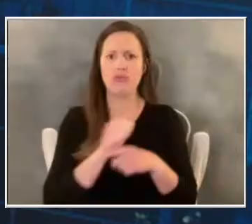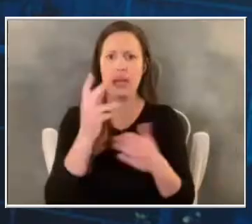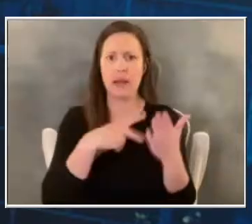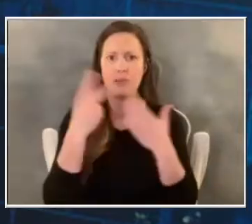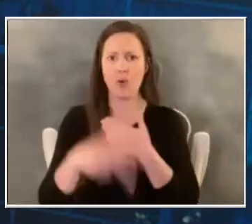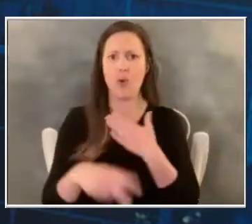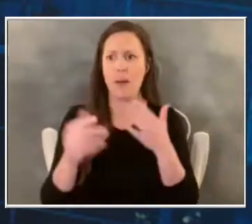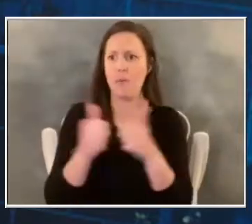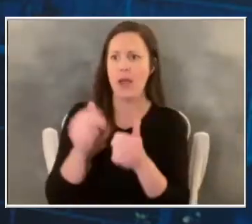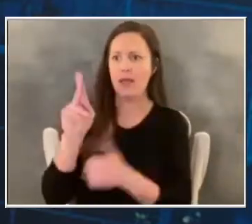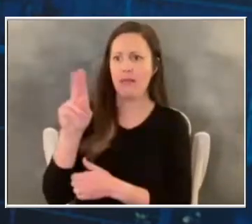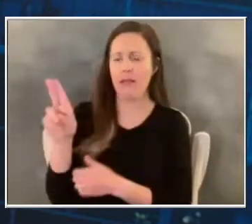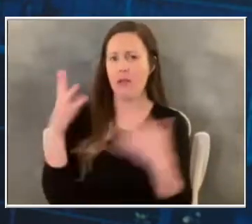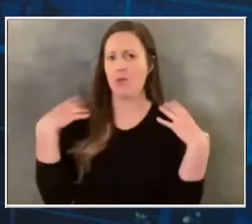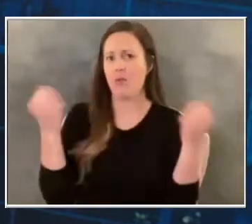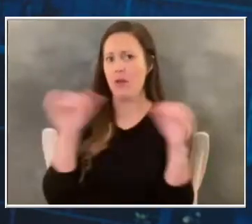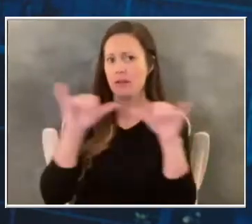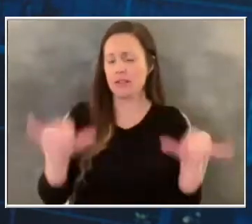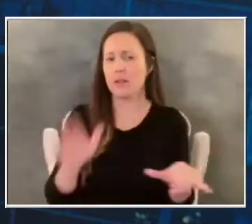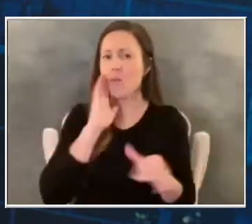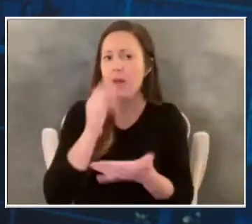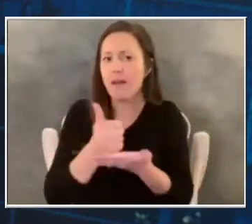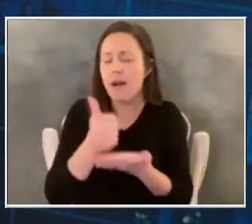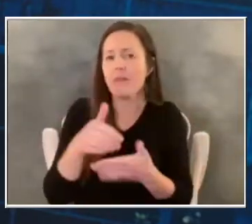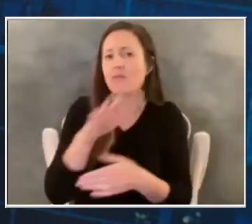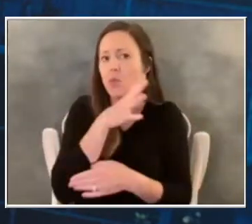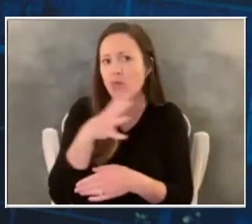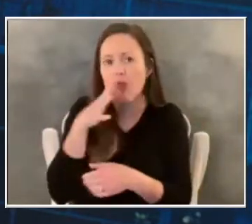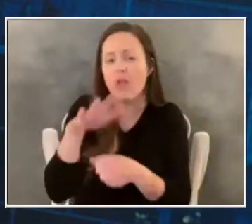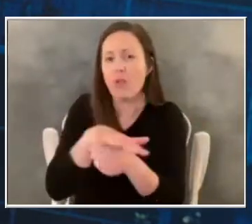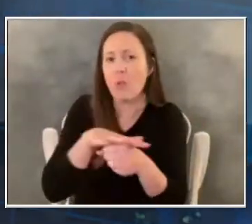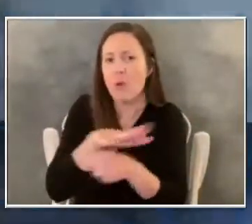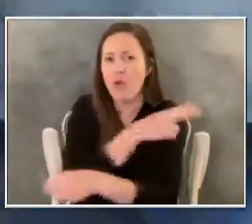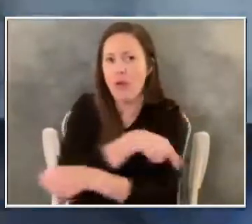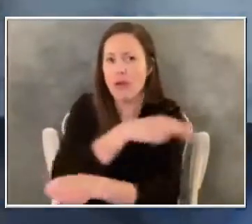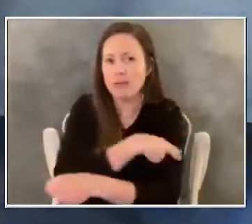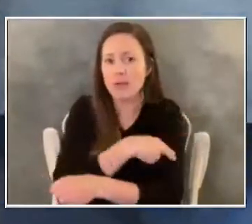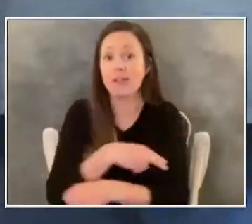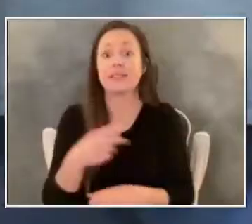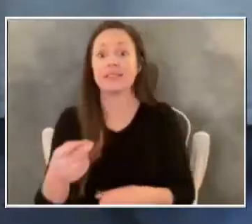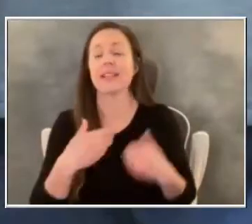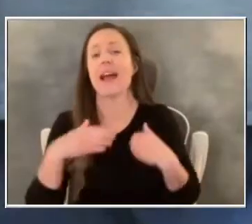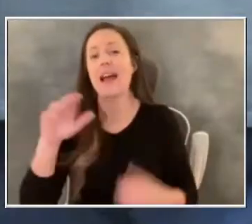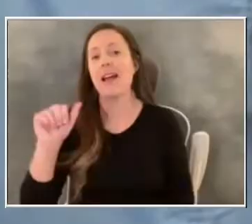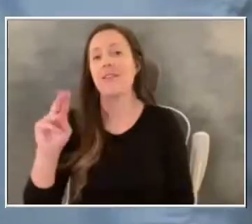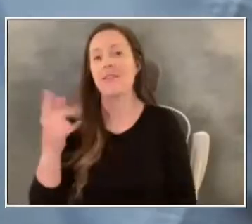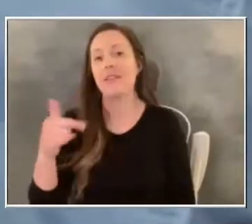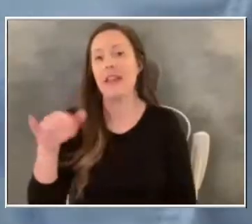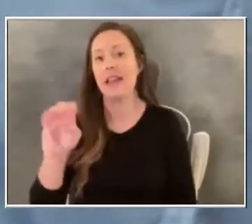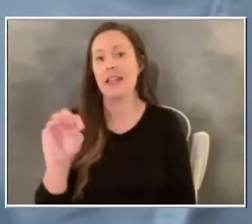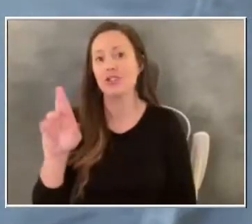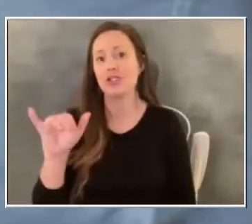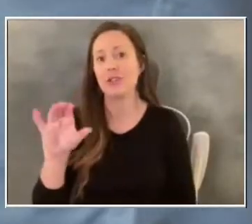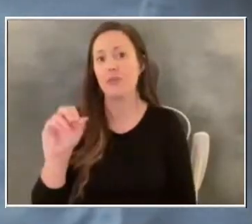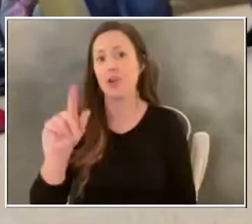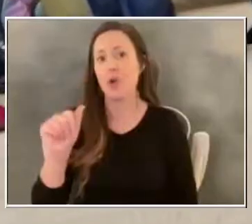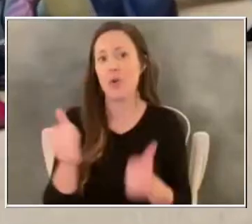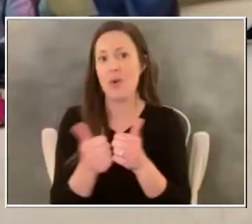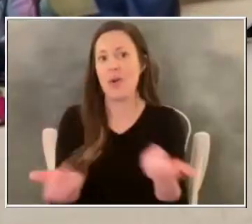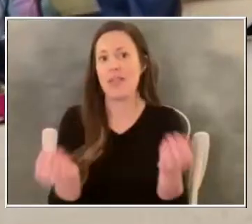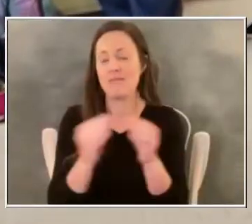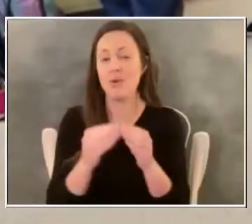System helps local hospitals. And here's Angie Racona with more. Push, Mom, push. There you go. In Oakley,